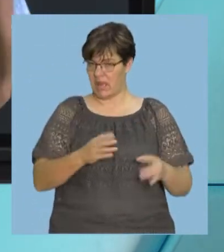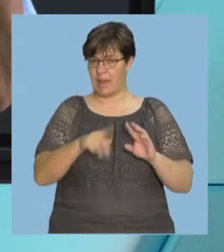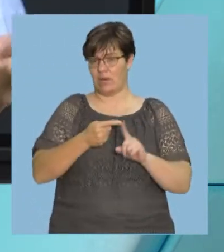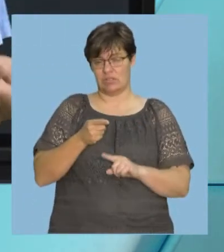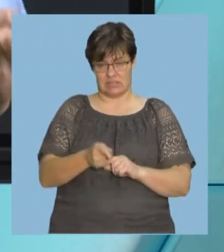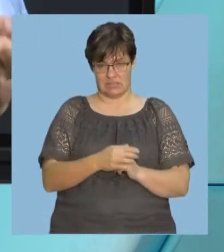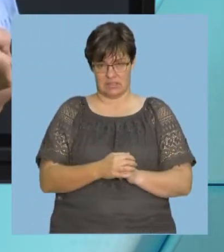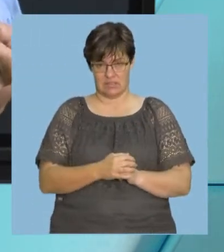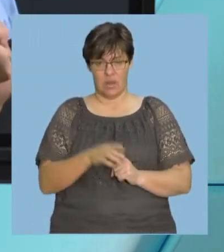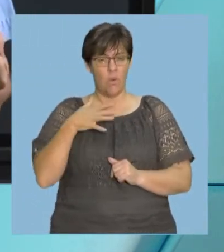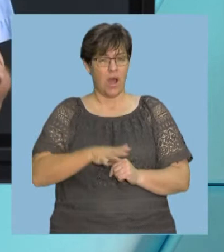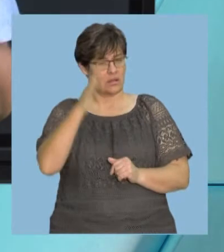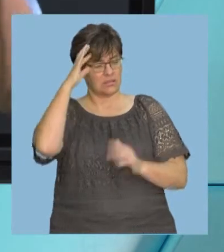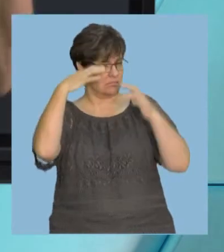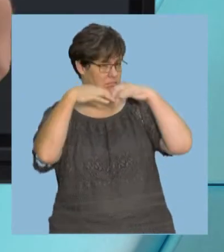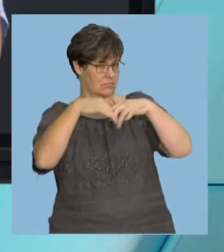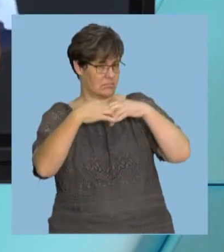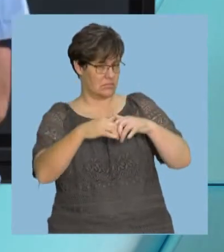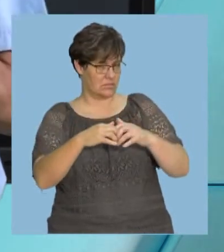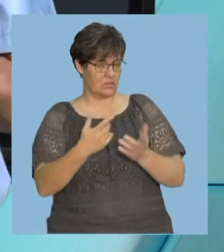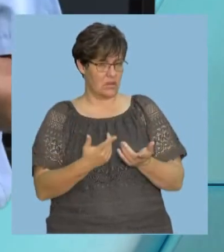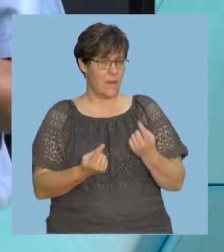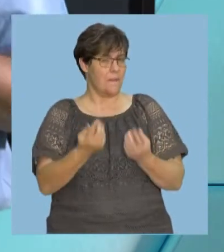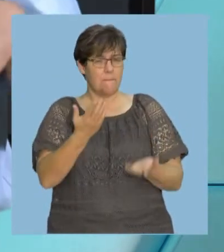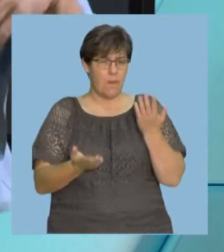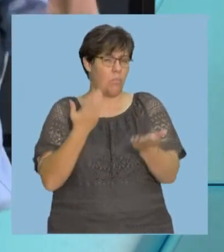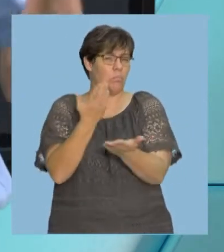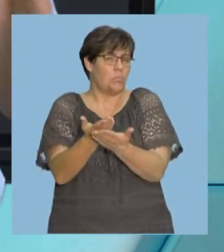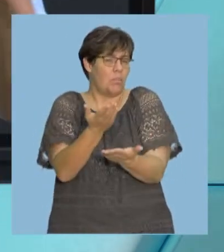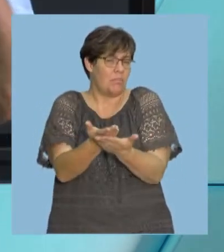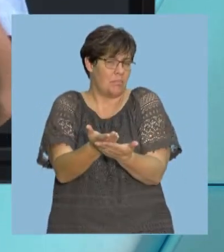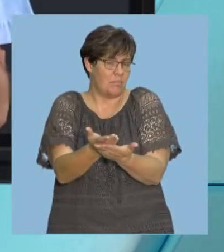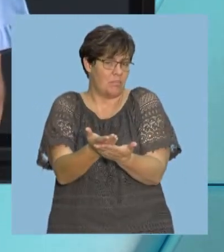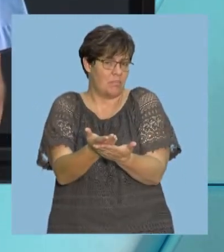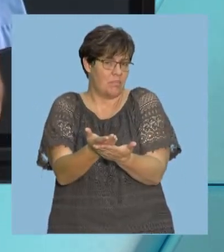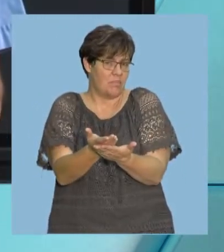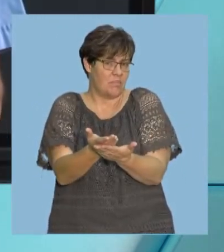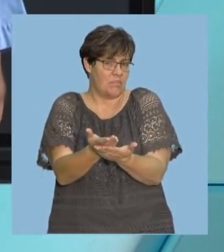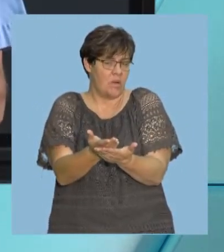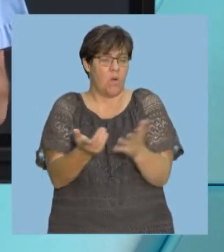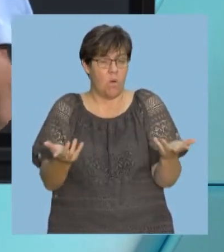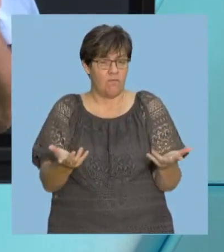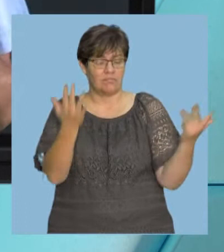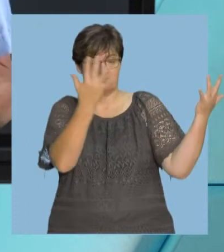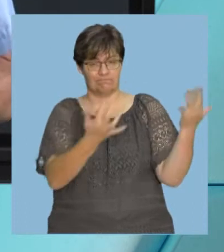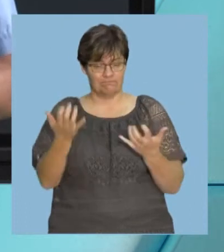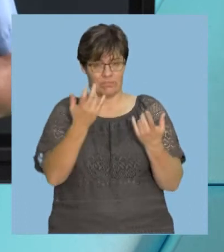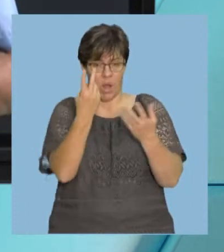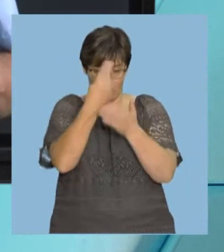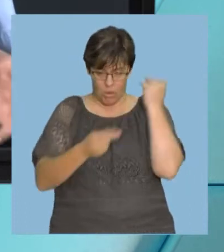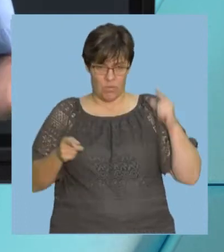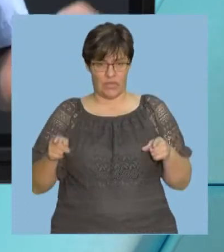sort of conclusion about them. I want you to think about this. What would the probability be